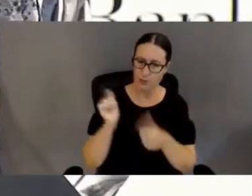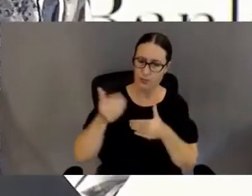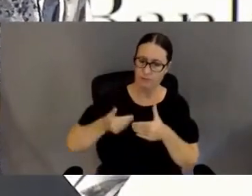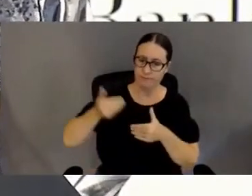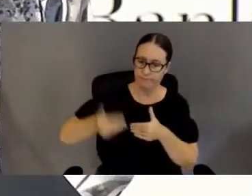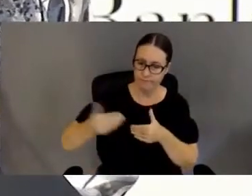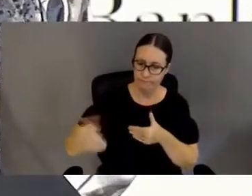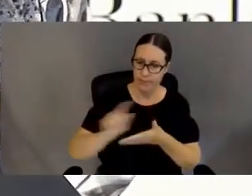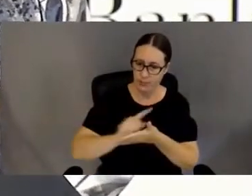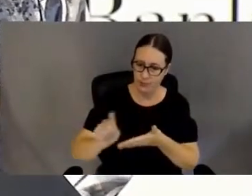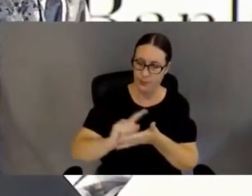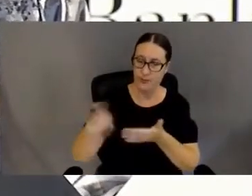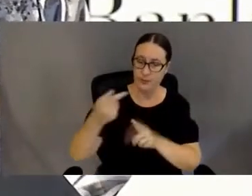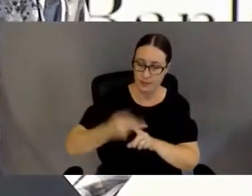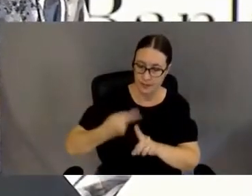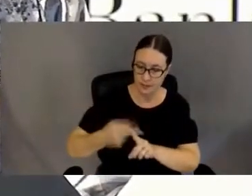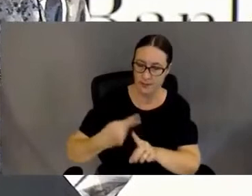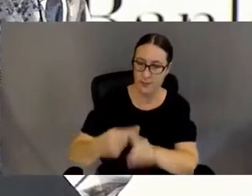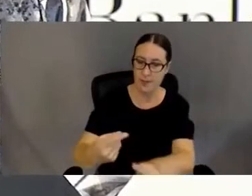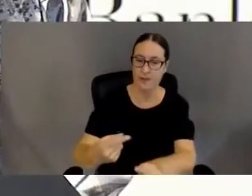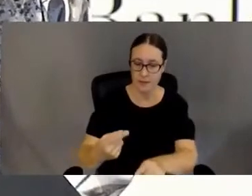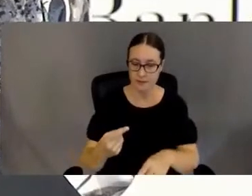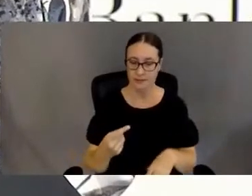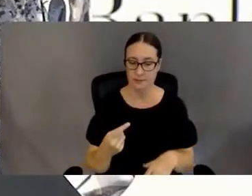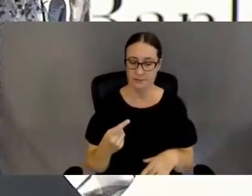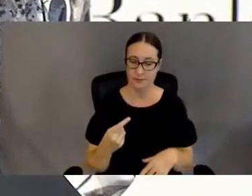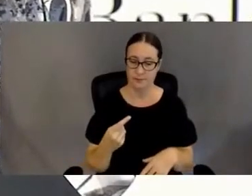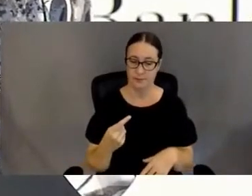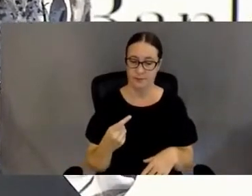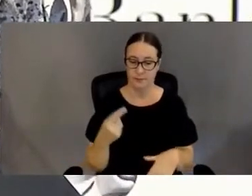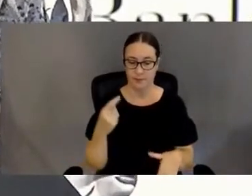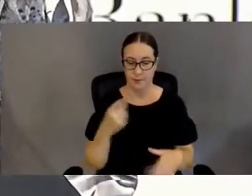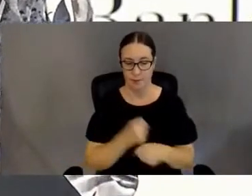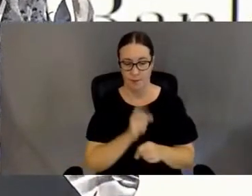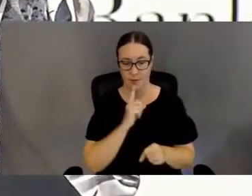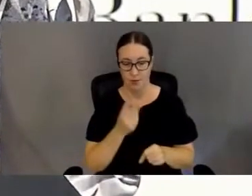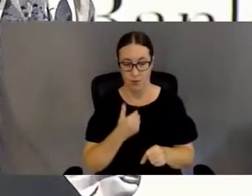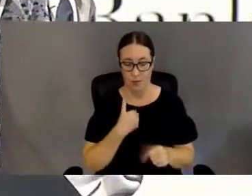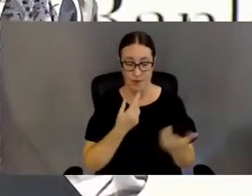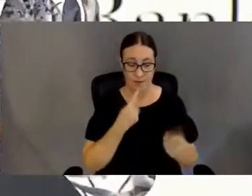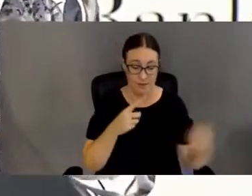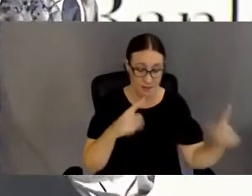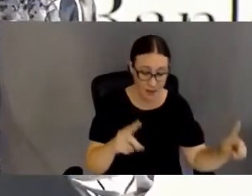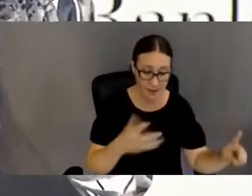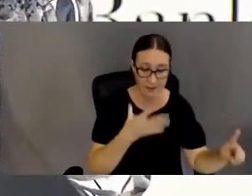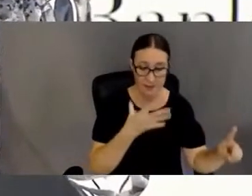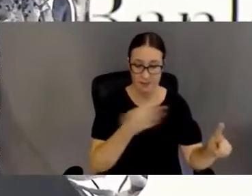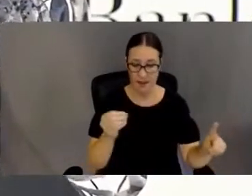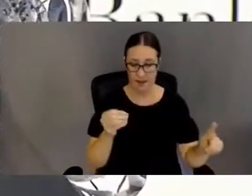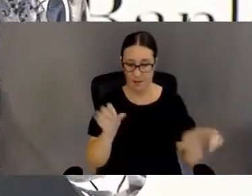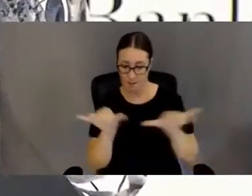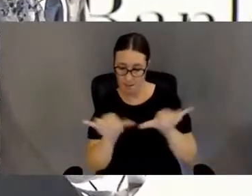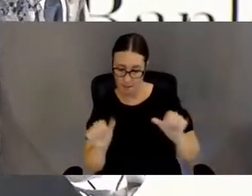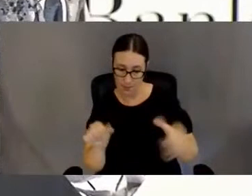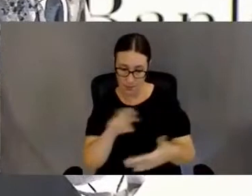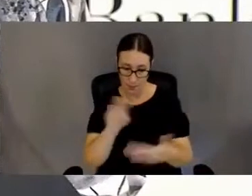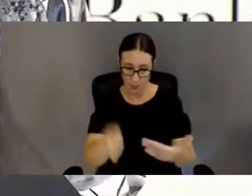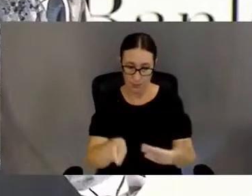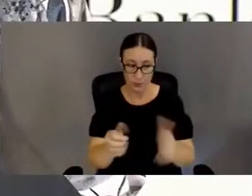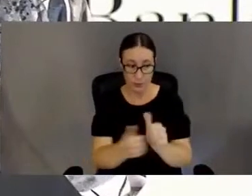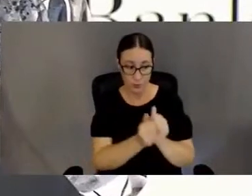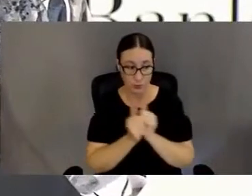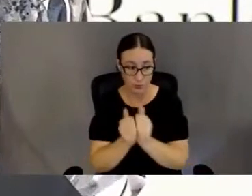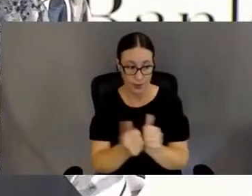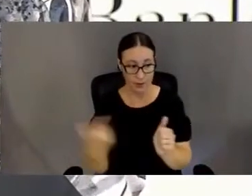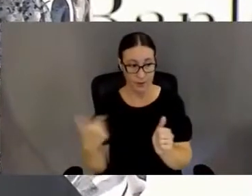policies, assurances with actions, and rhetoric with results. Together, let us move America further along